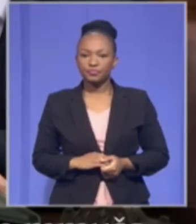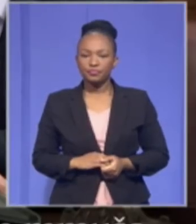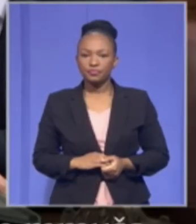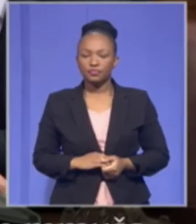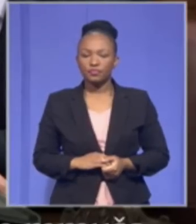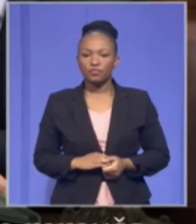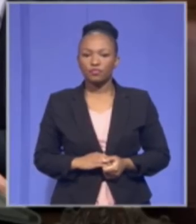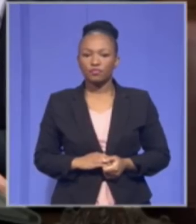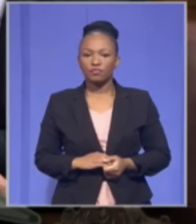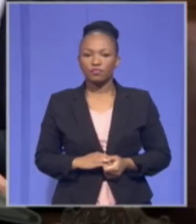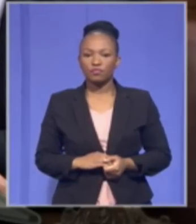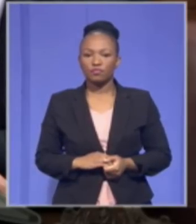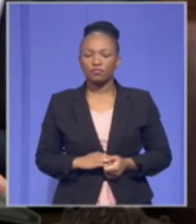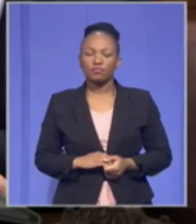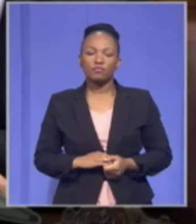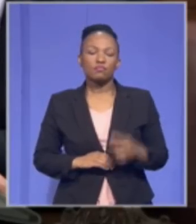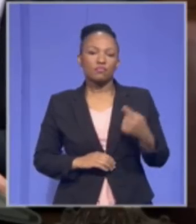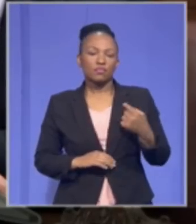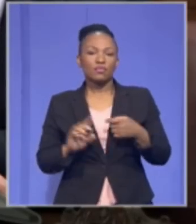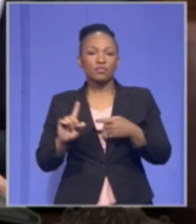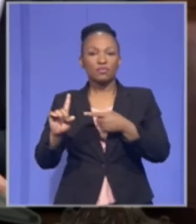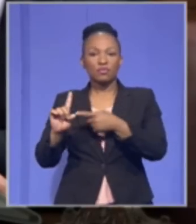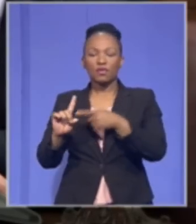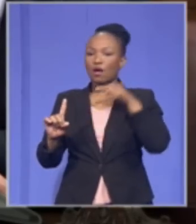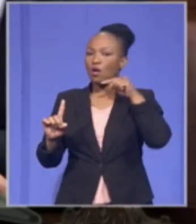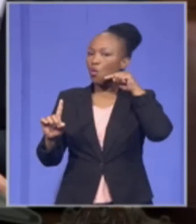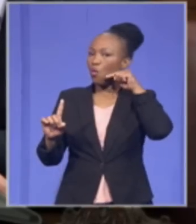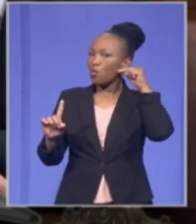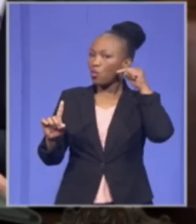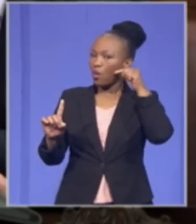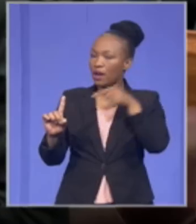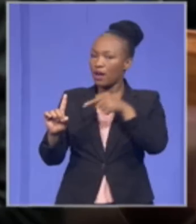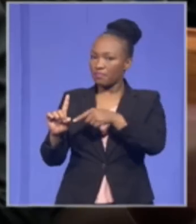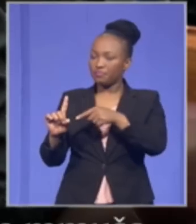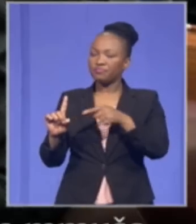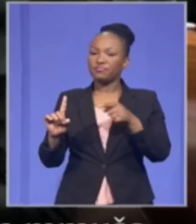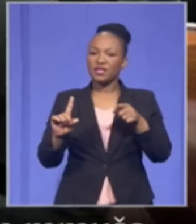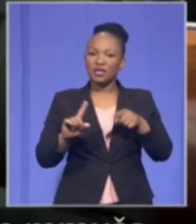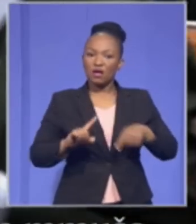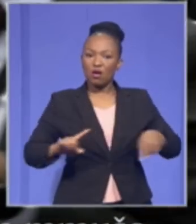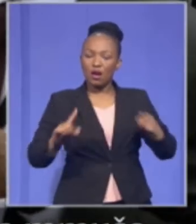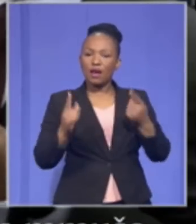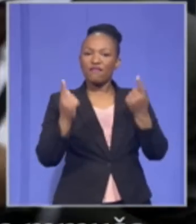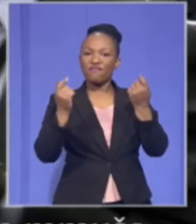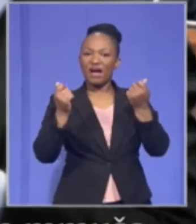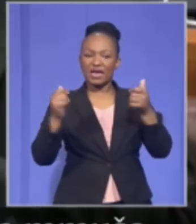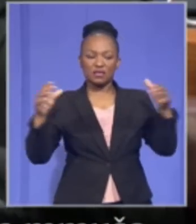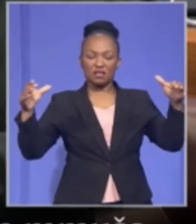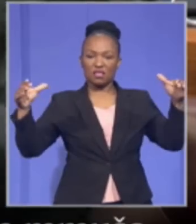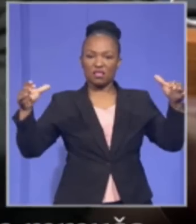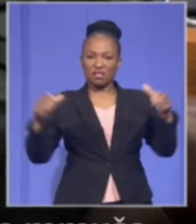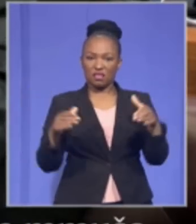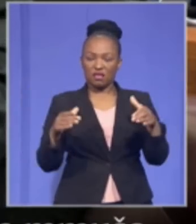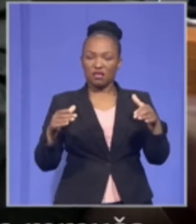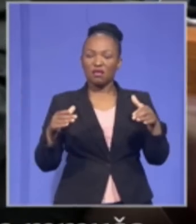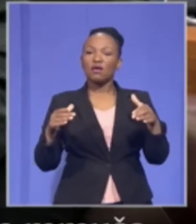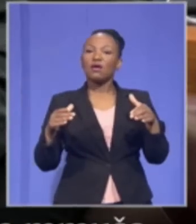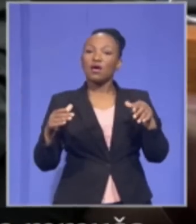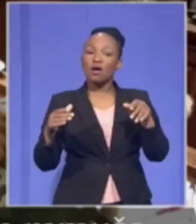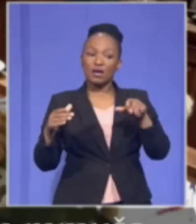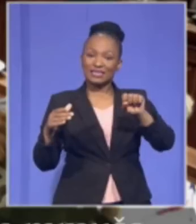Ebe e le nako ya gore Kodongwana le bahlankedi ba lefapha la bosetšhaba la matlotlo le ba lekala la ditirelo tša motšhelo